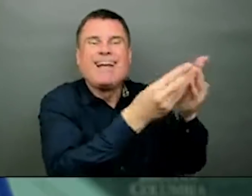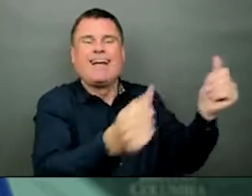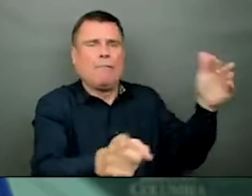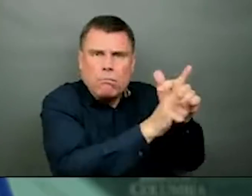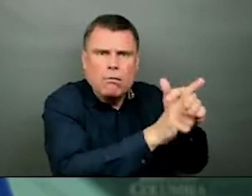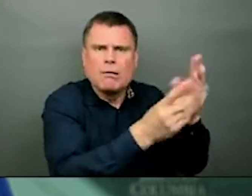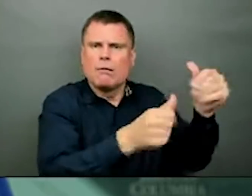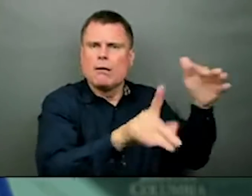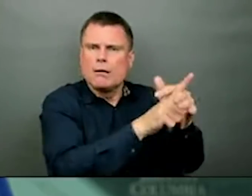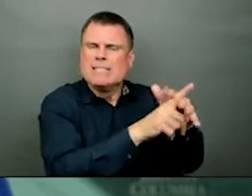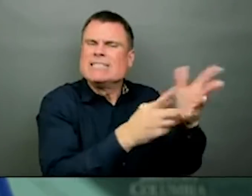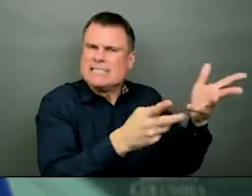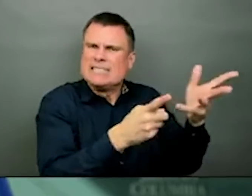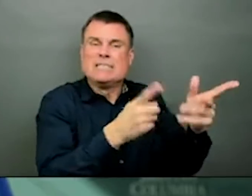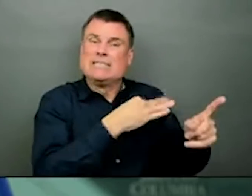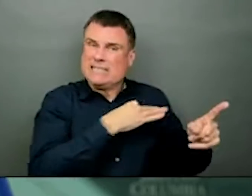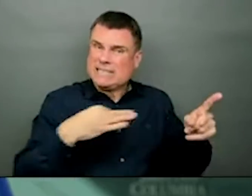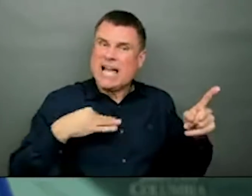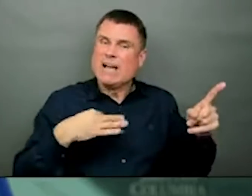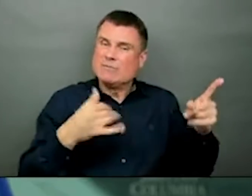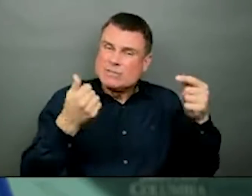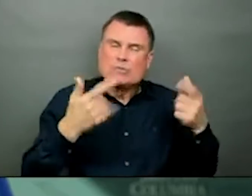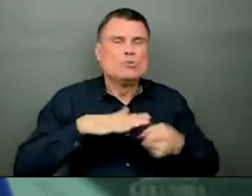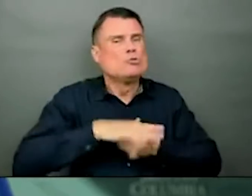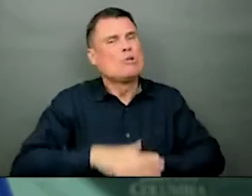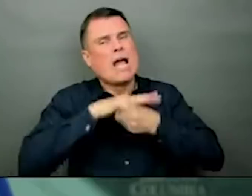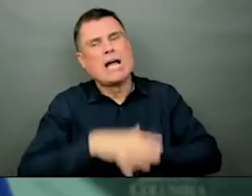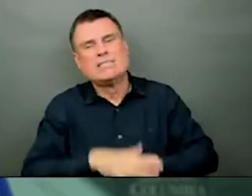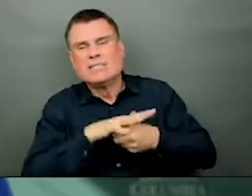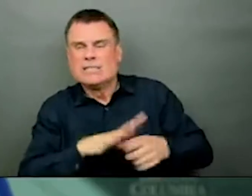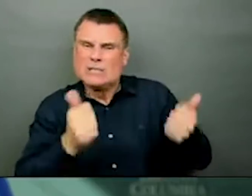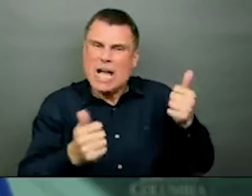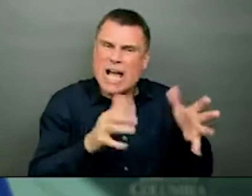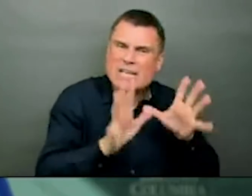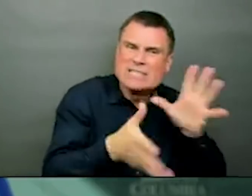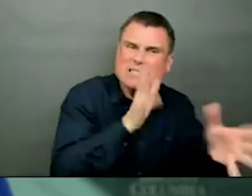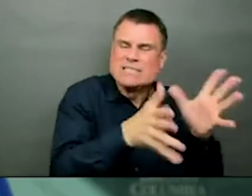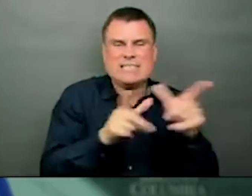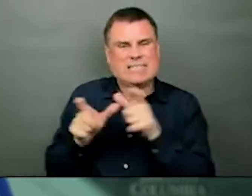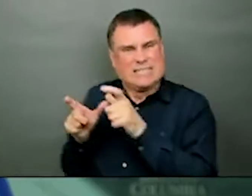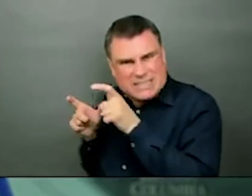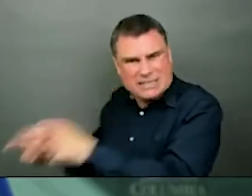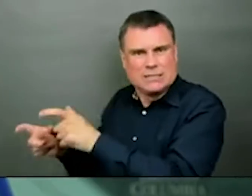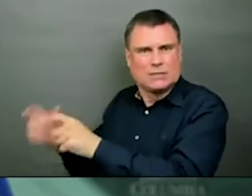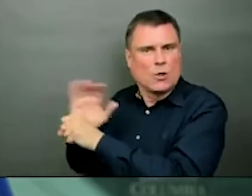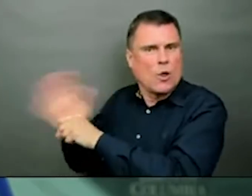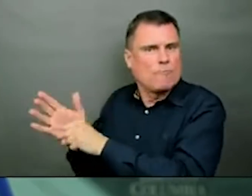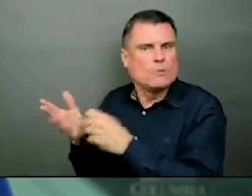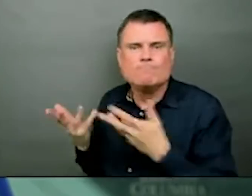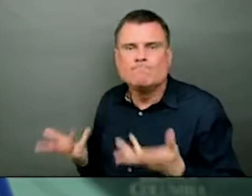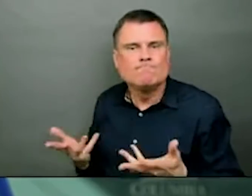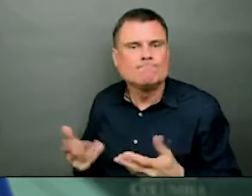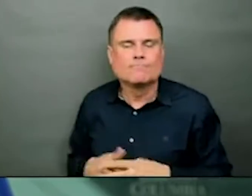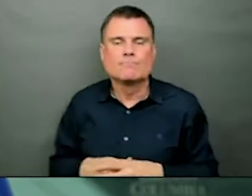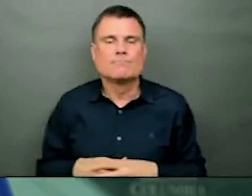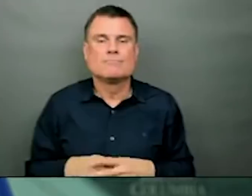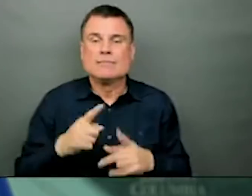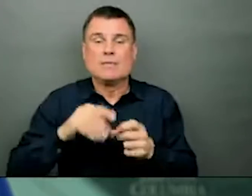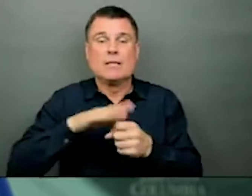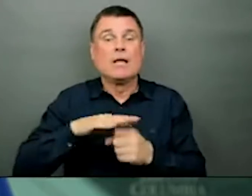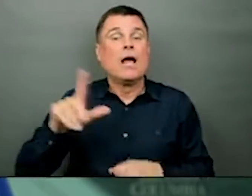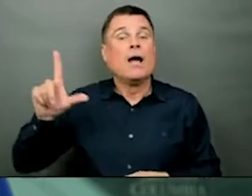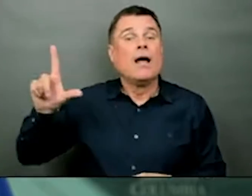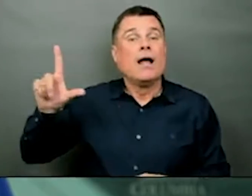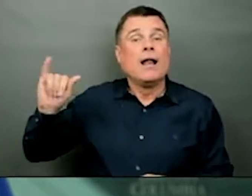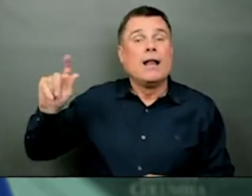in the case of Little Mountain, a person has stepped down. People are quite right to say changing one person is not everything.